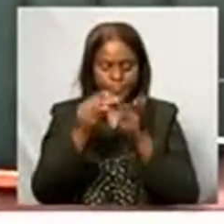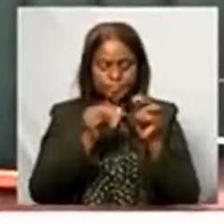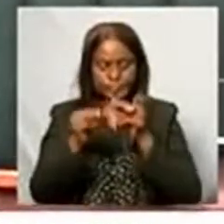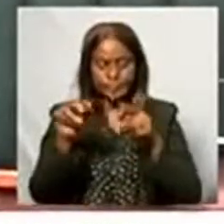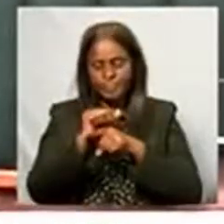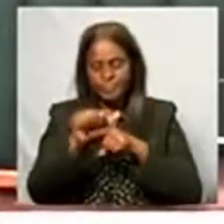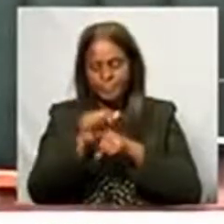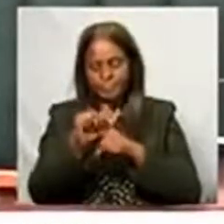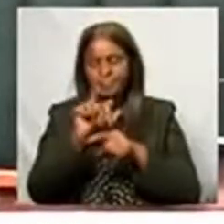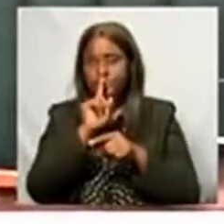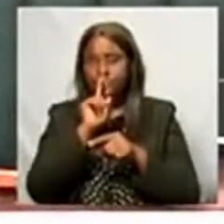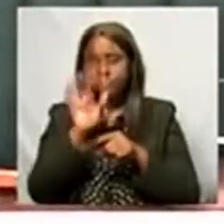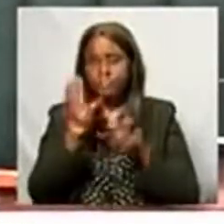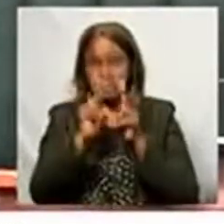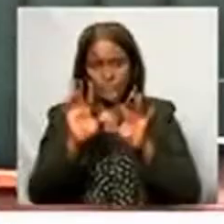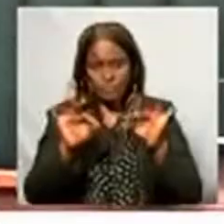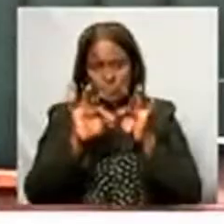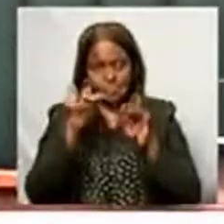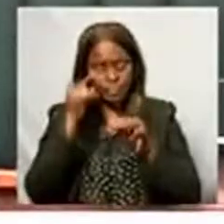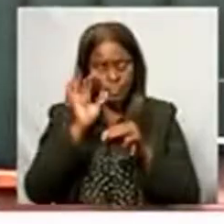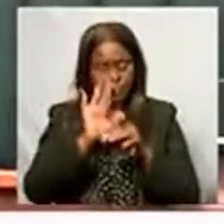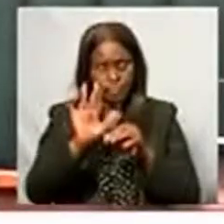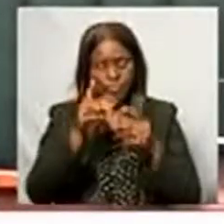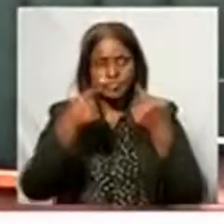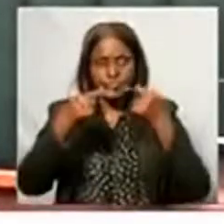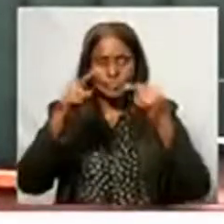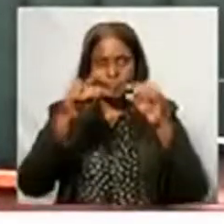are indispensable for the